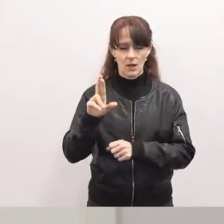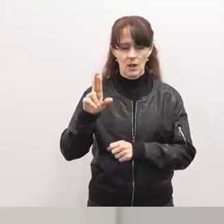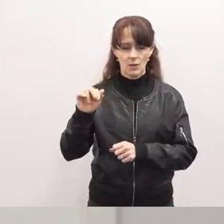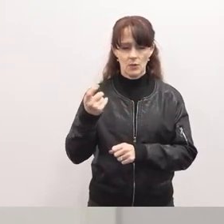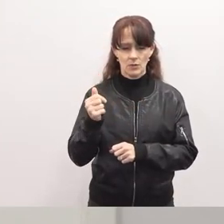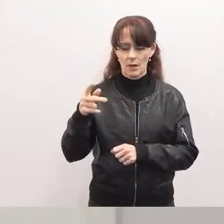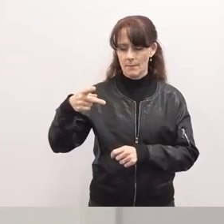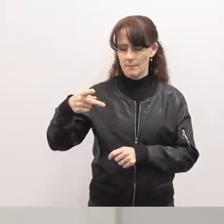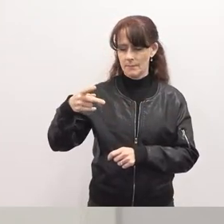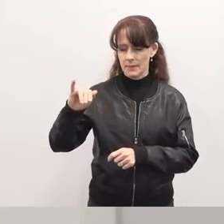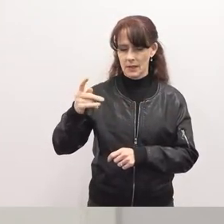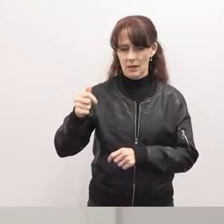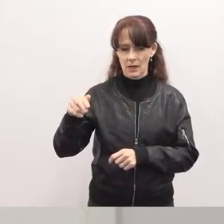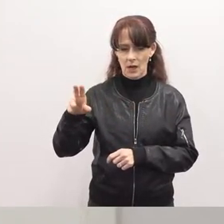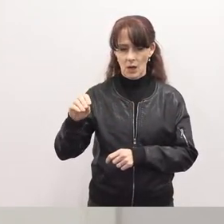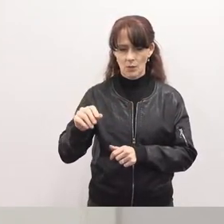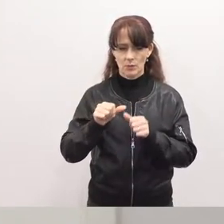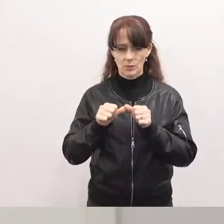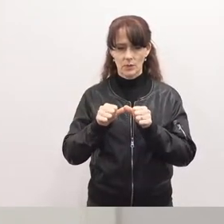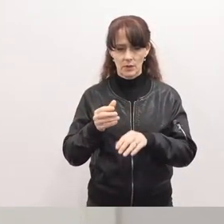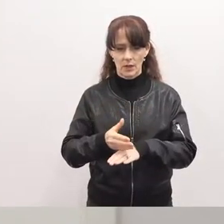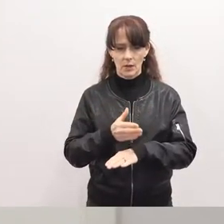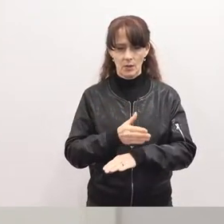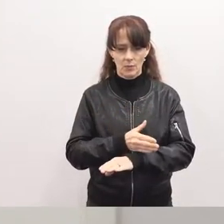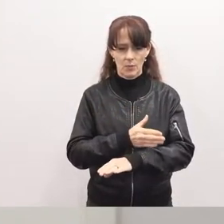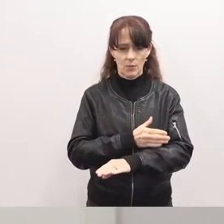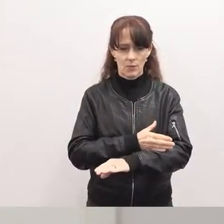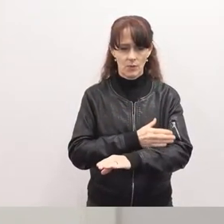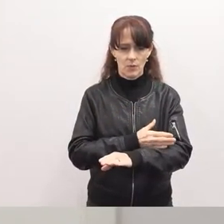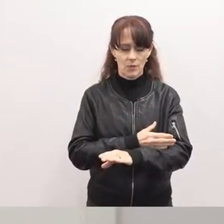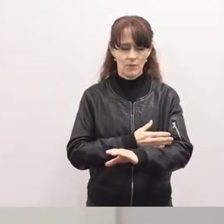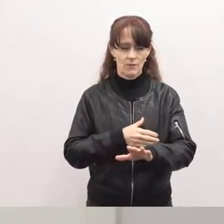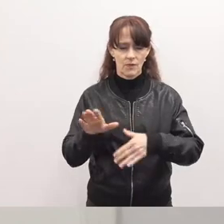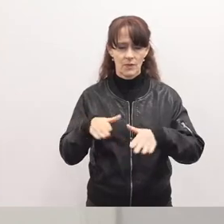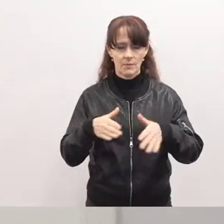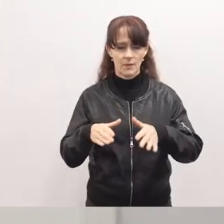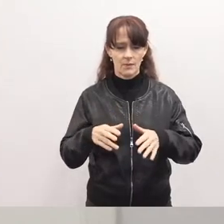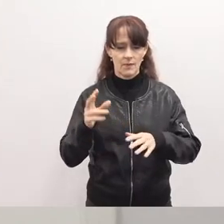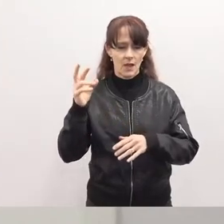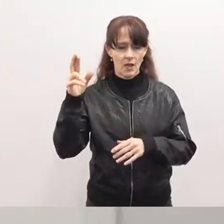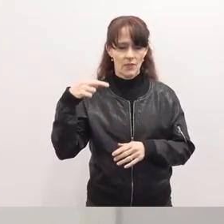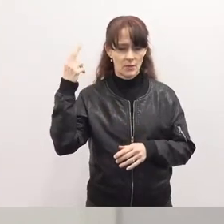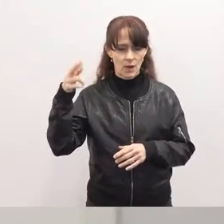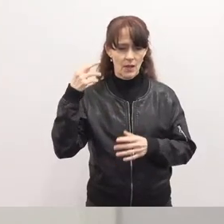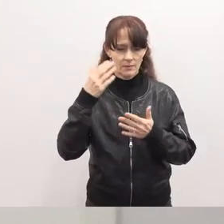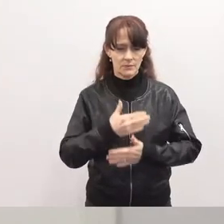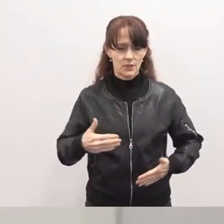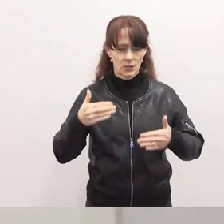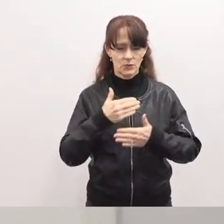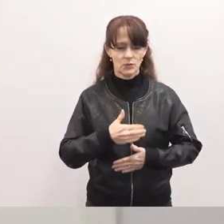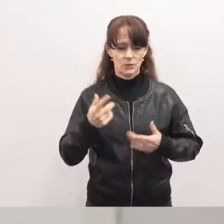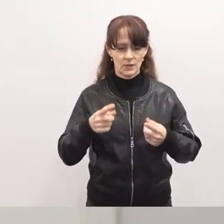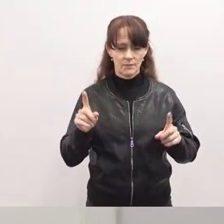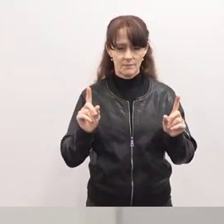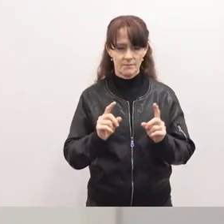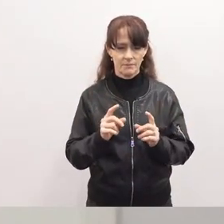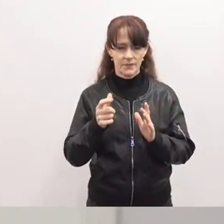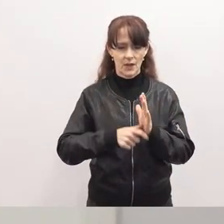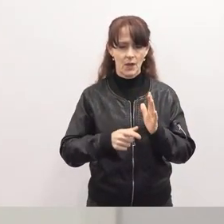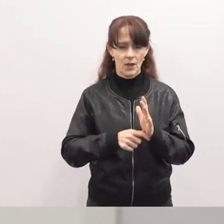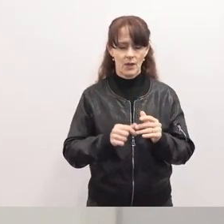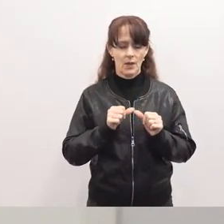Pekanko has marked a steady improvement for Milliken High School Marching Band, and the Rams have been able to enjoy the fruits of their labor. The article goes